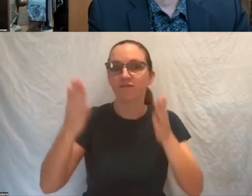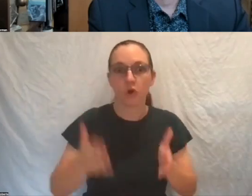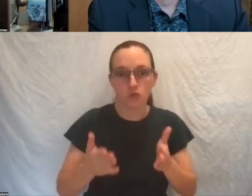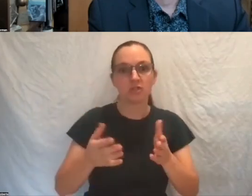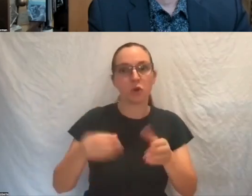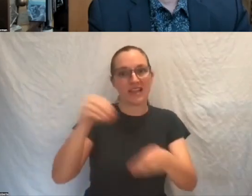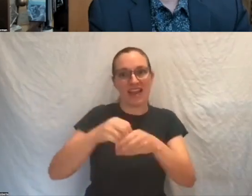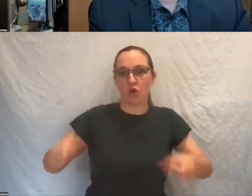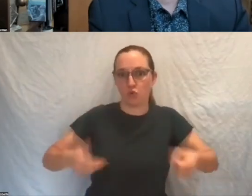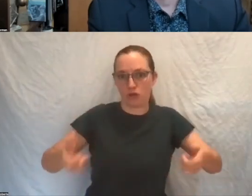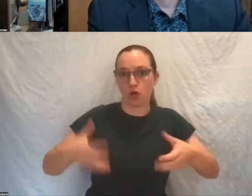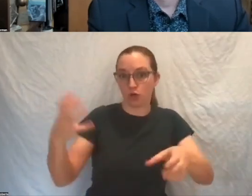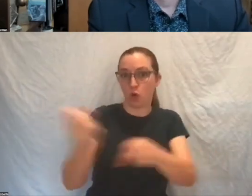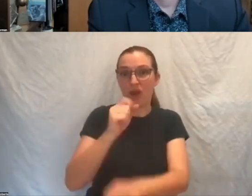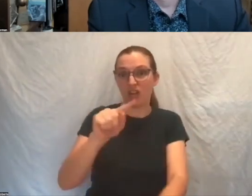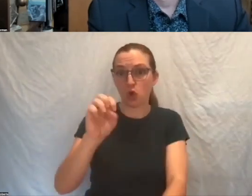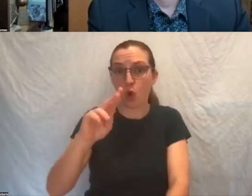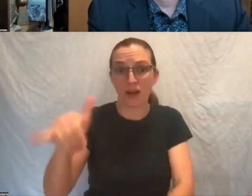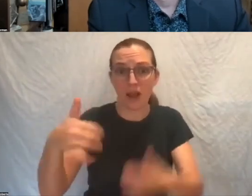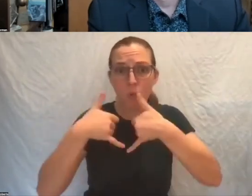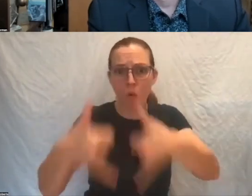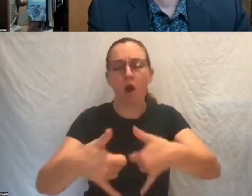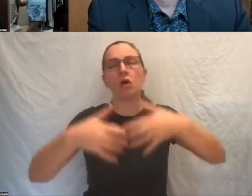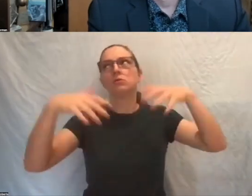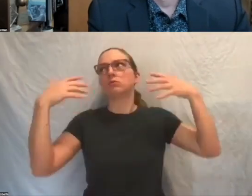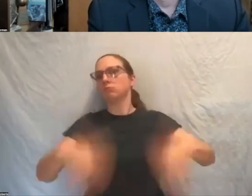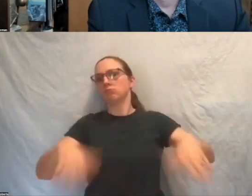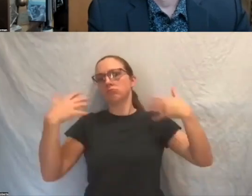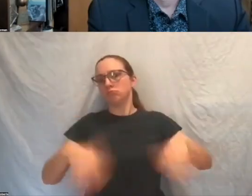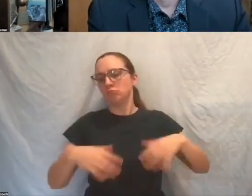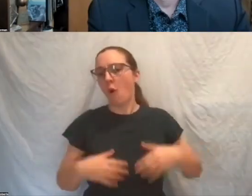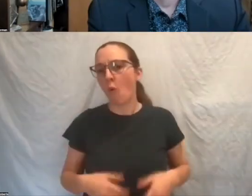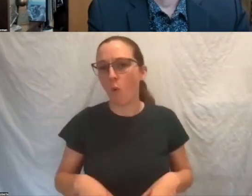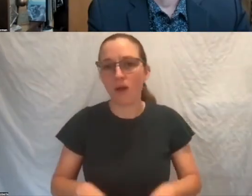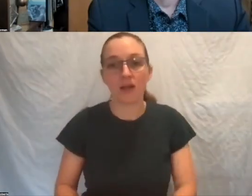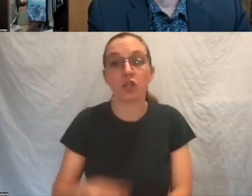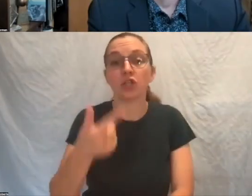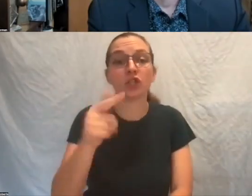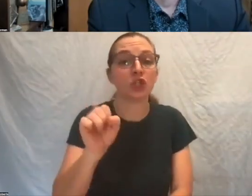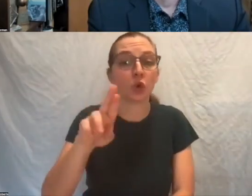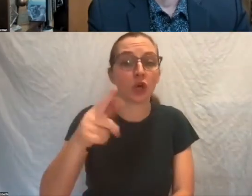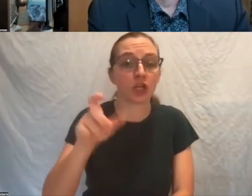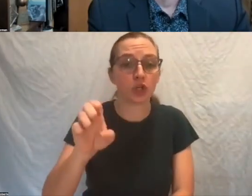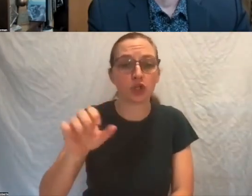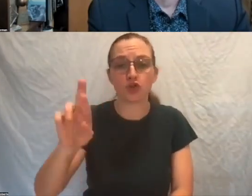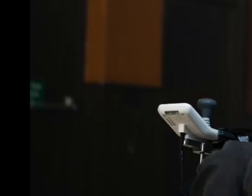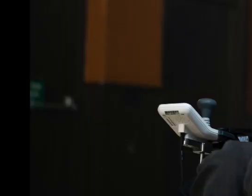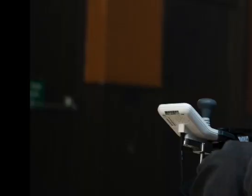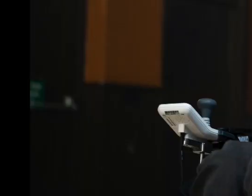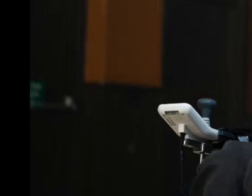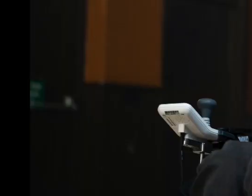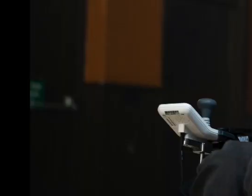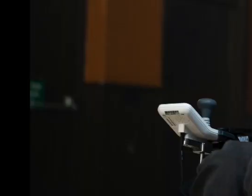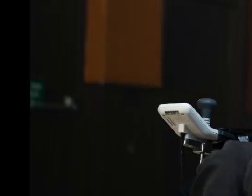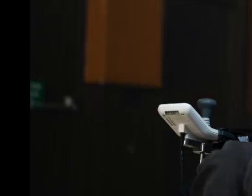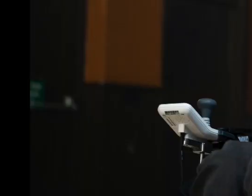Tony, which is incredible. Right. Just George Robinson, who is in sex education,